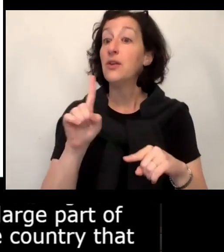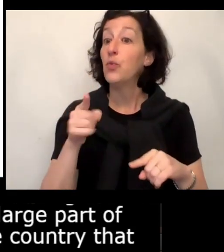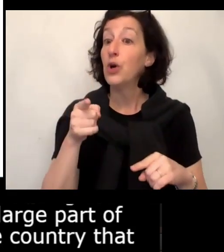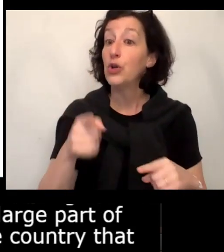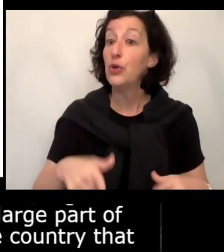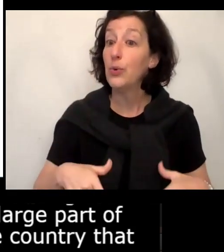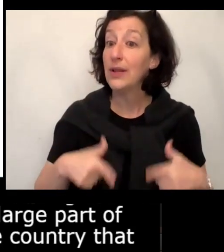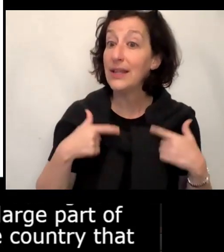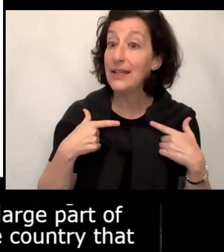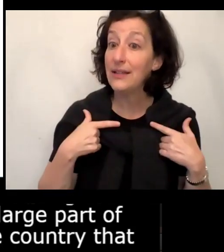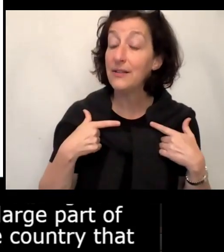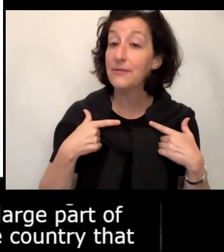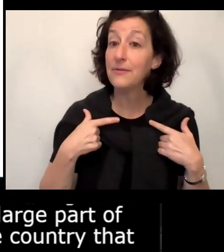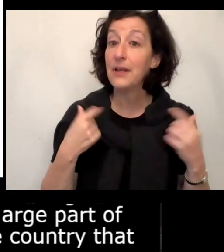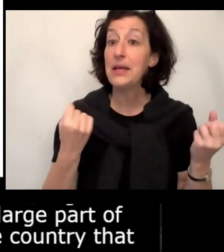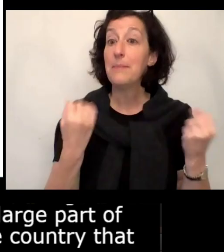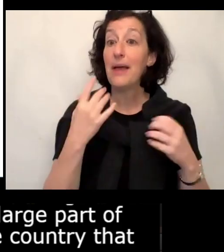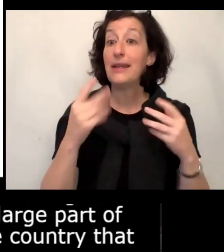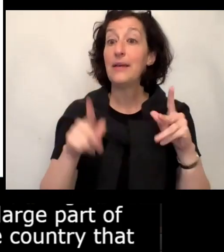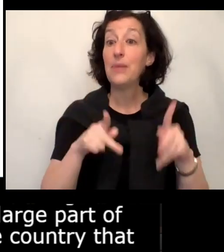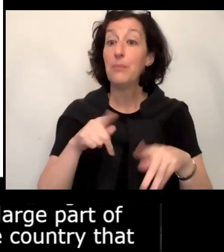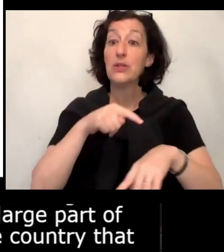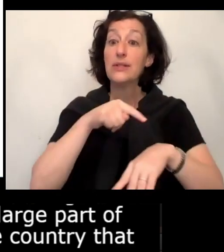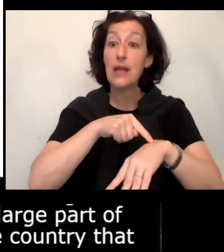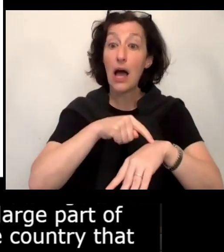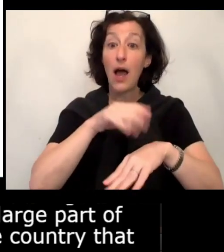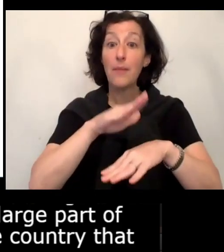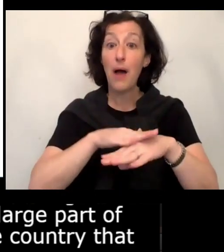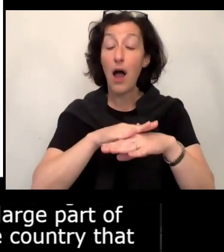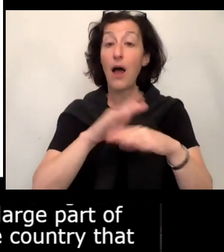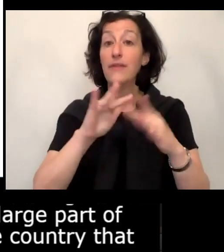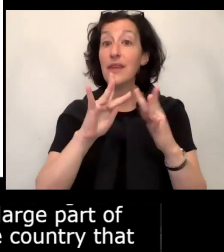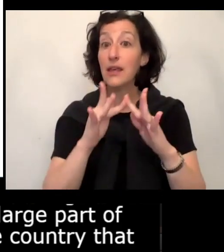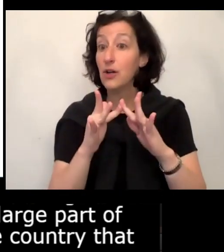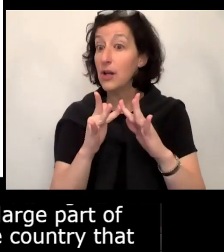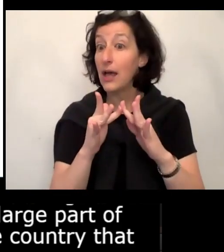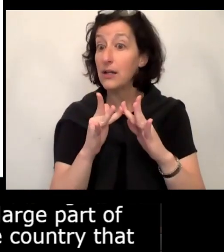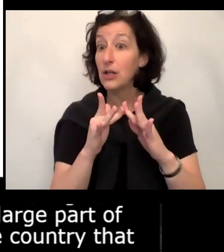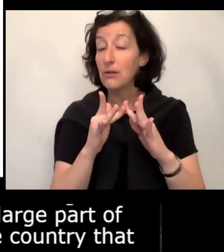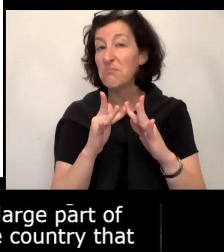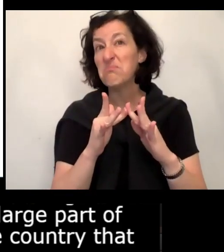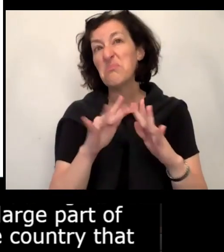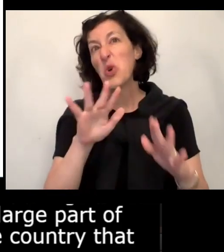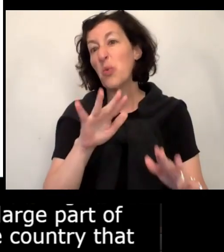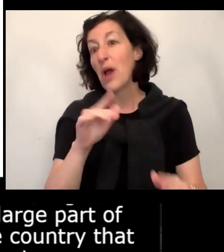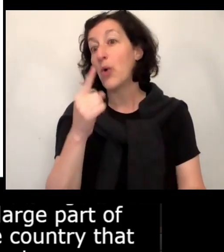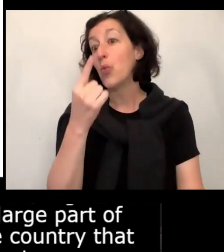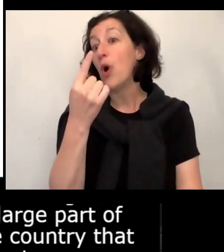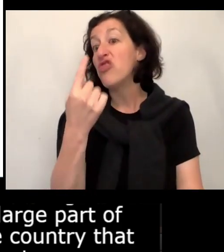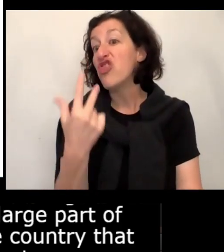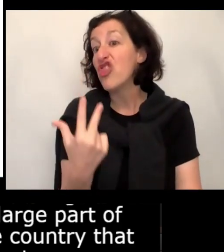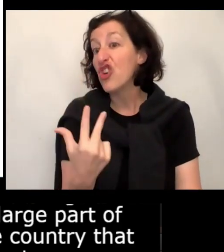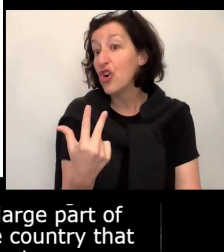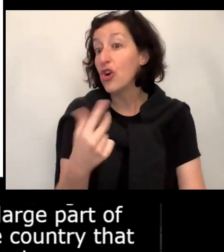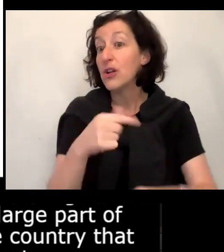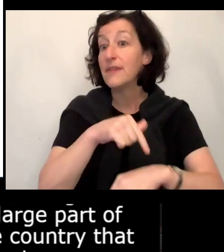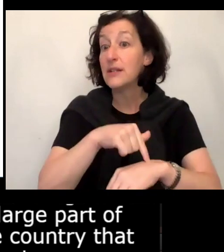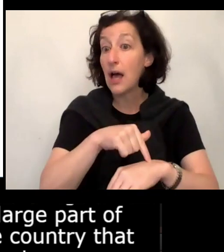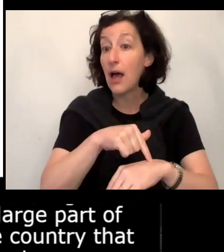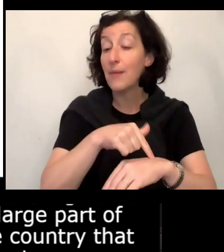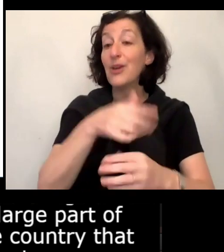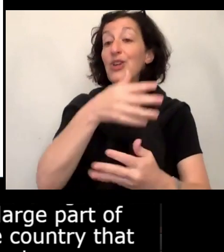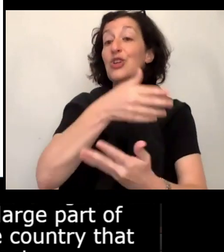many people's time on the internet is spent around 1/3 of the time on social media.